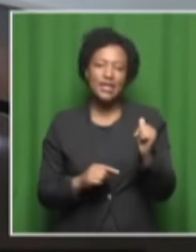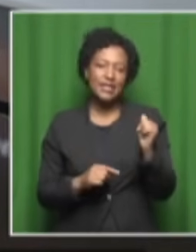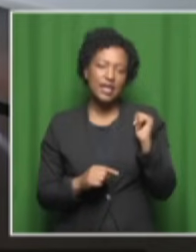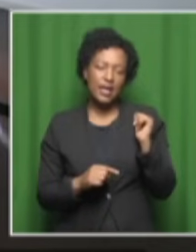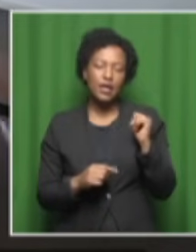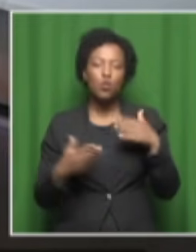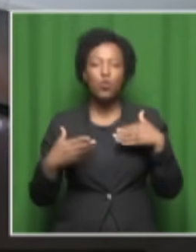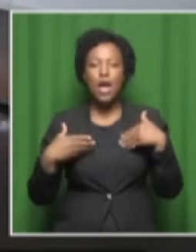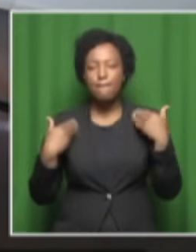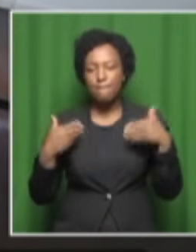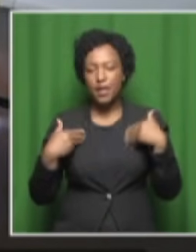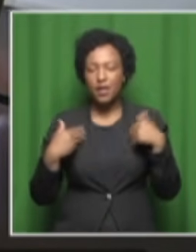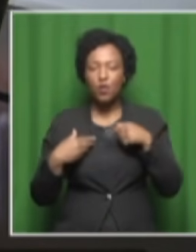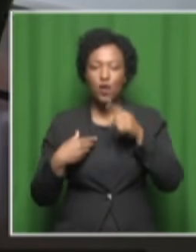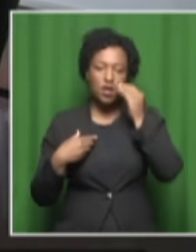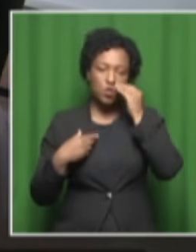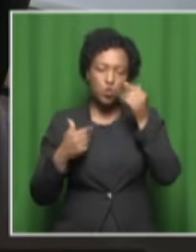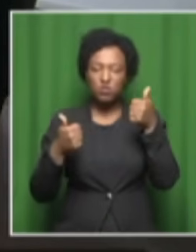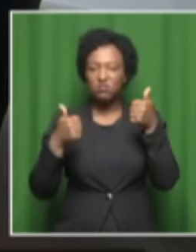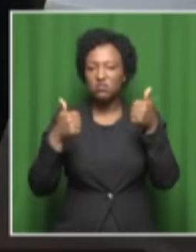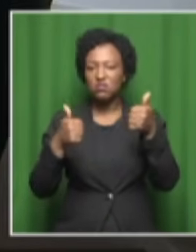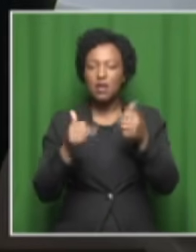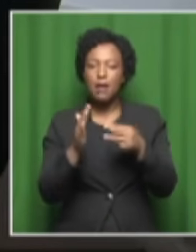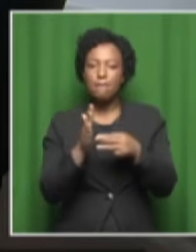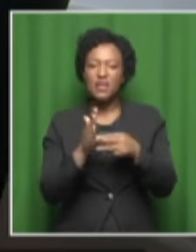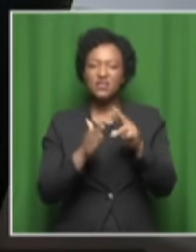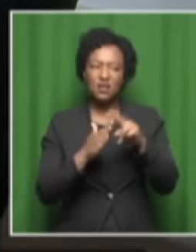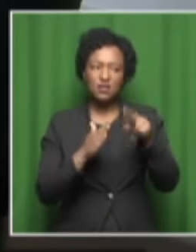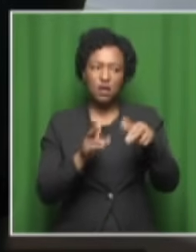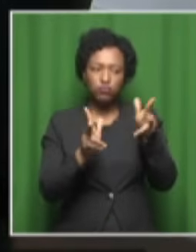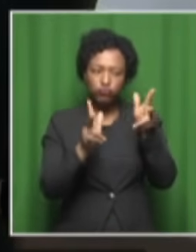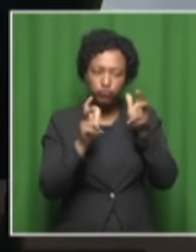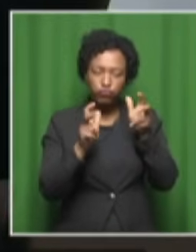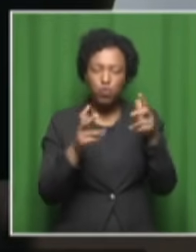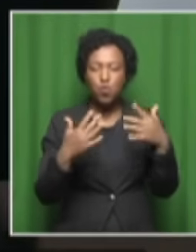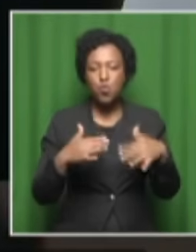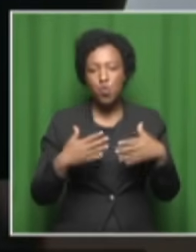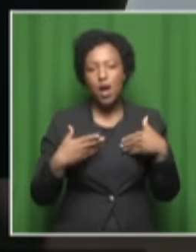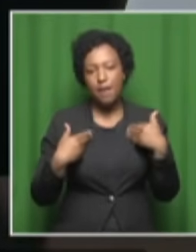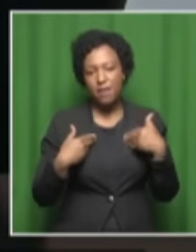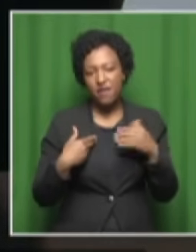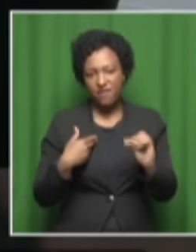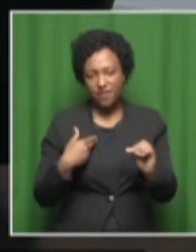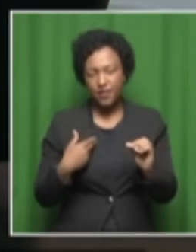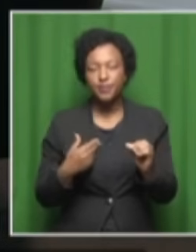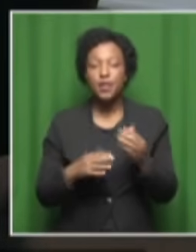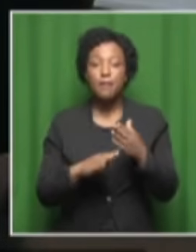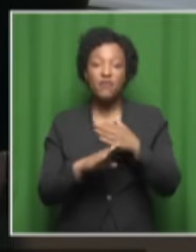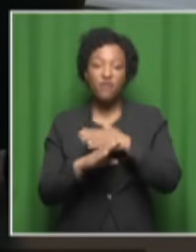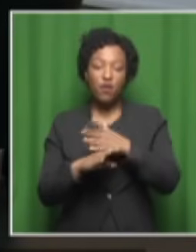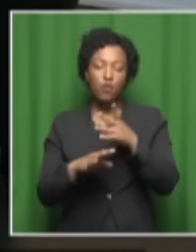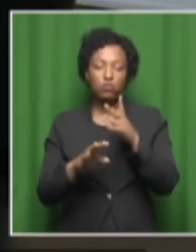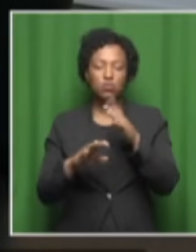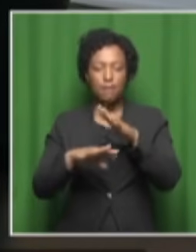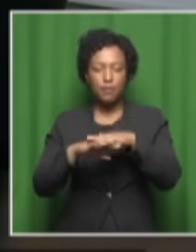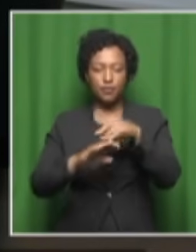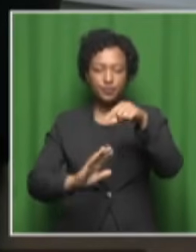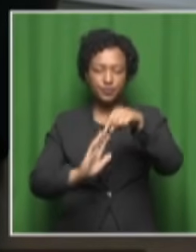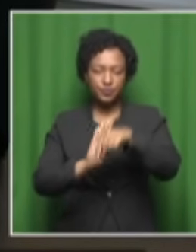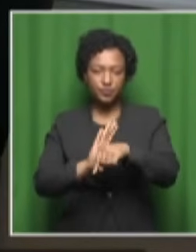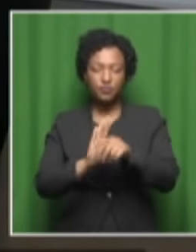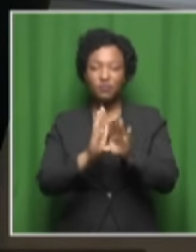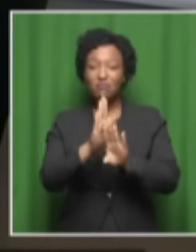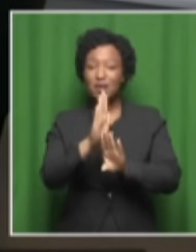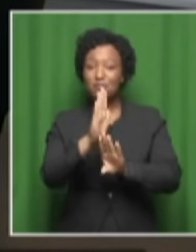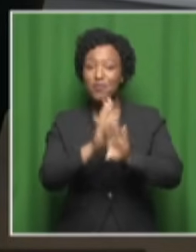It's the fantastic. The improvement of the, you know, metric results. So let's talk about that. I mean, before we even get into this. So, I mean, an improvement, the highest